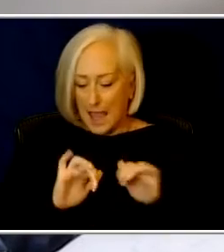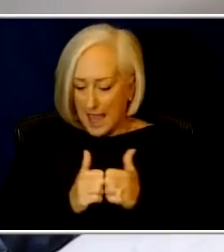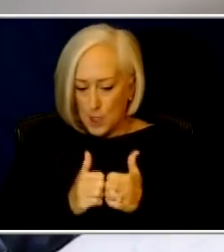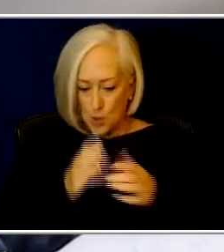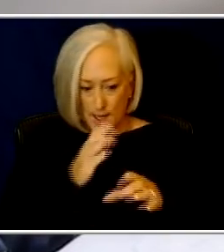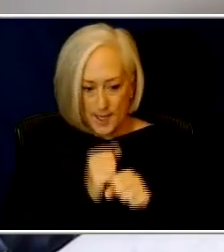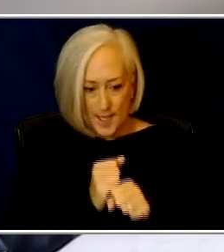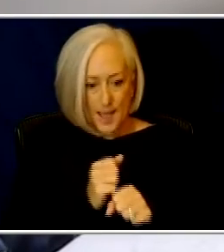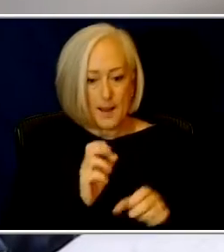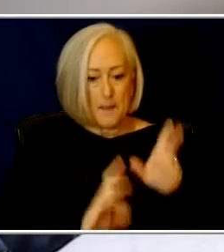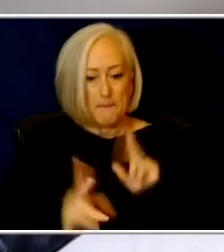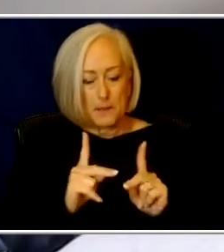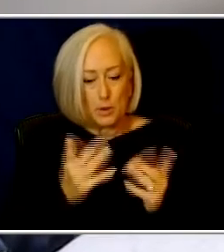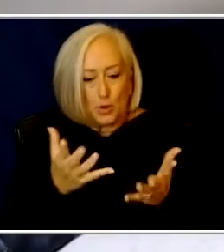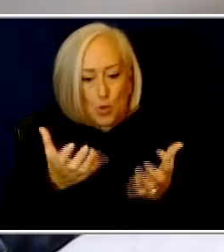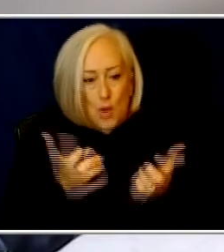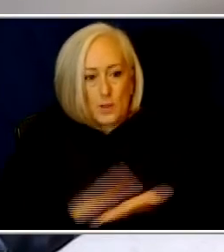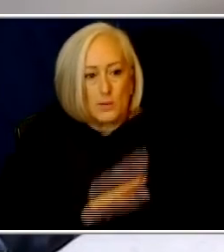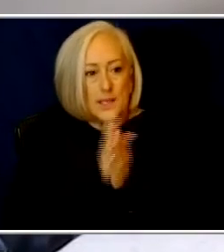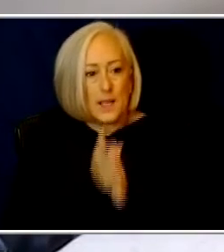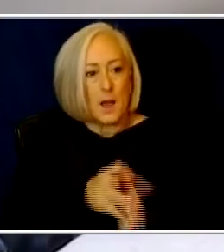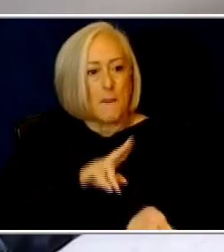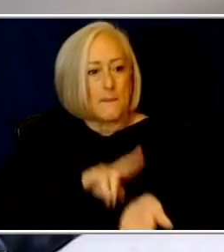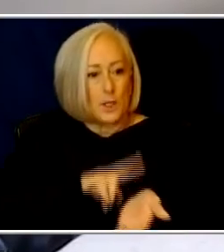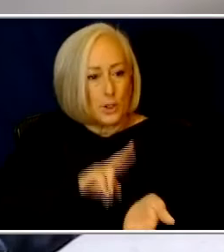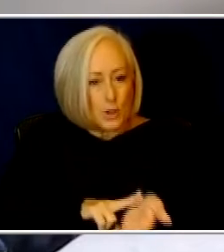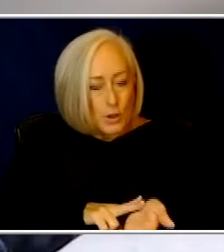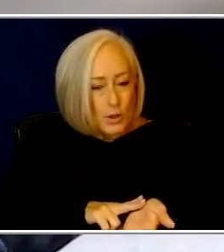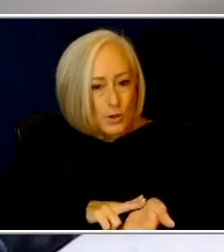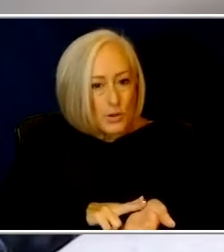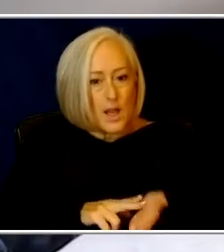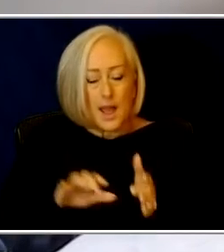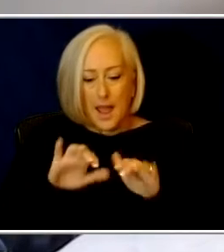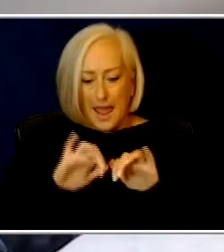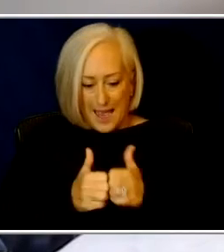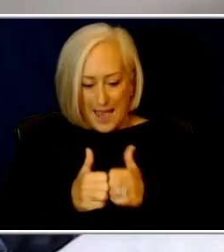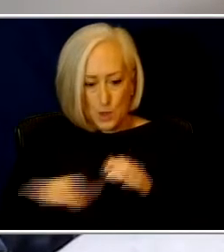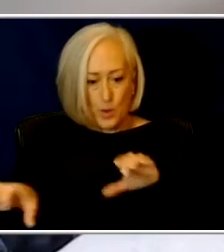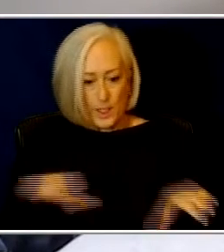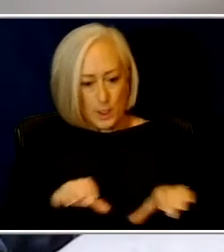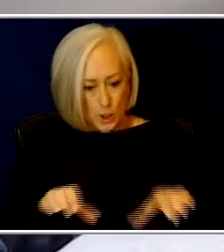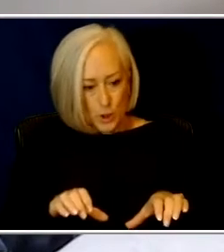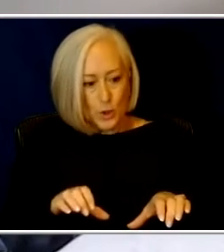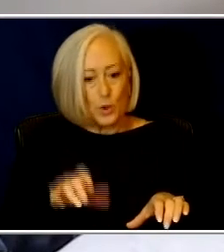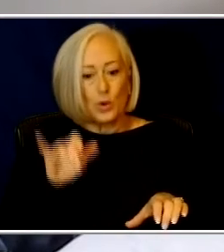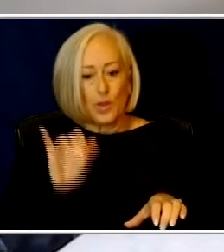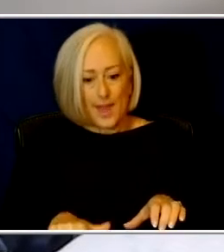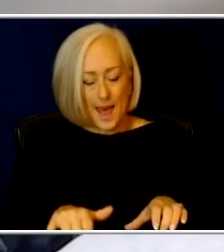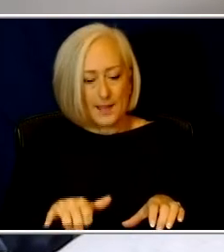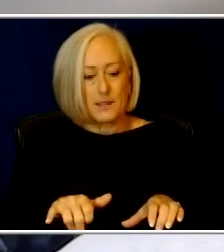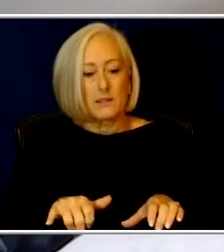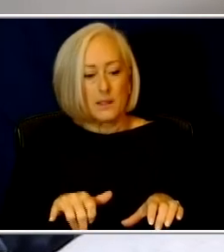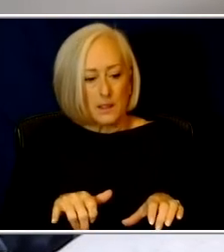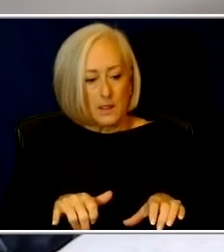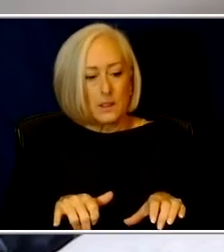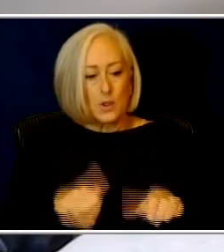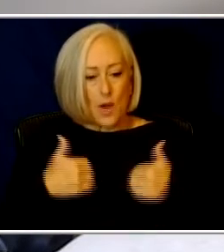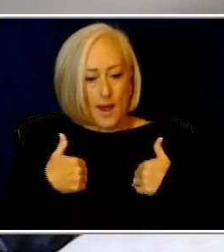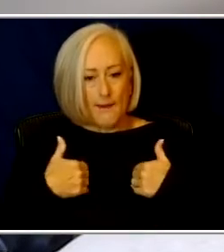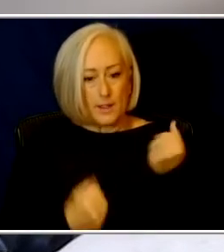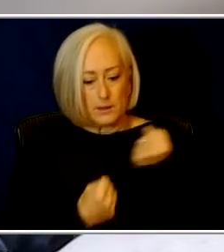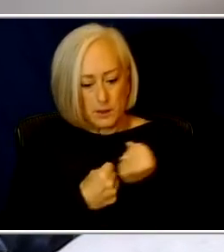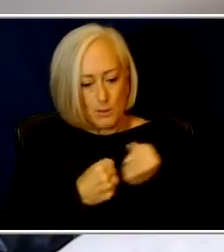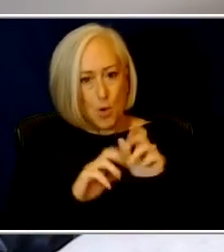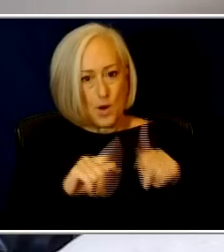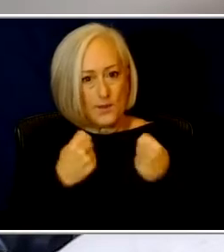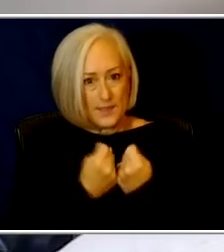we, do our farm teams? How do we do this? Because we have to have our eye on the prize in 2